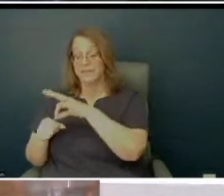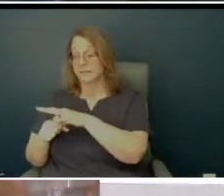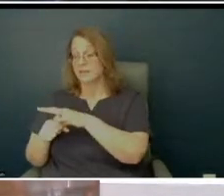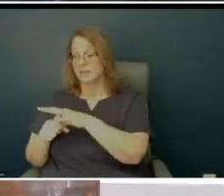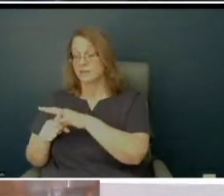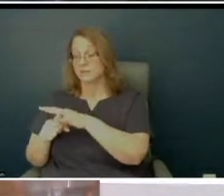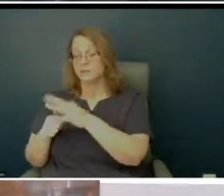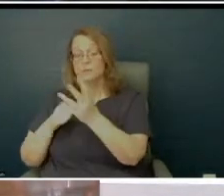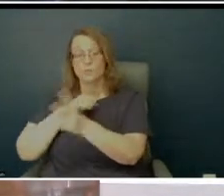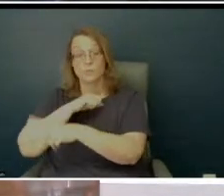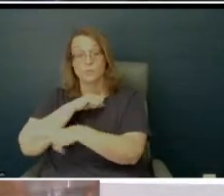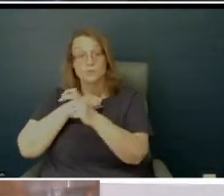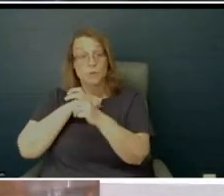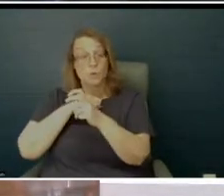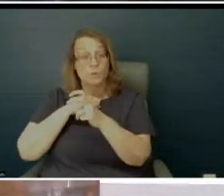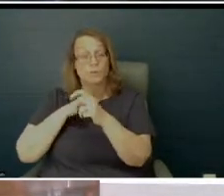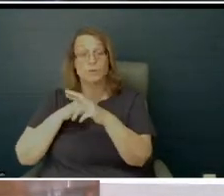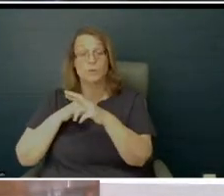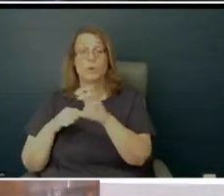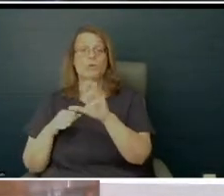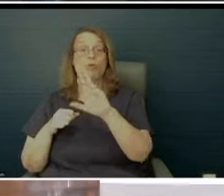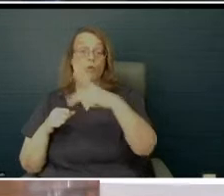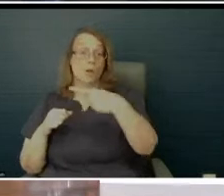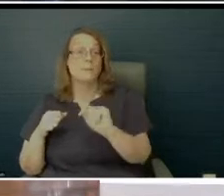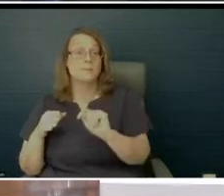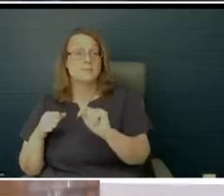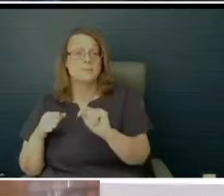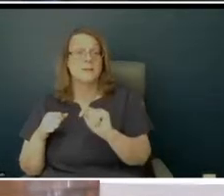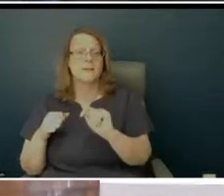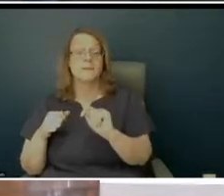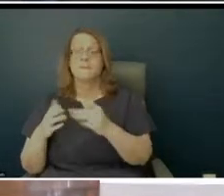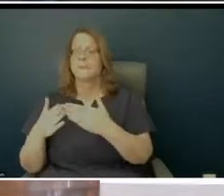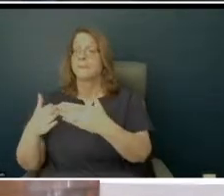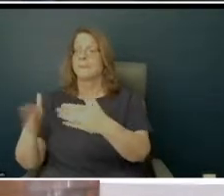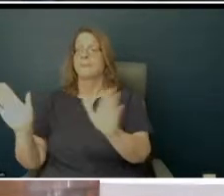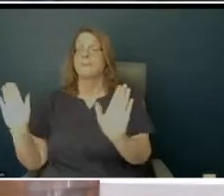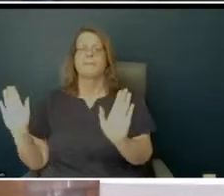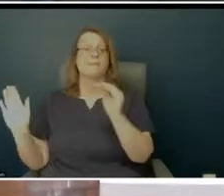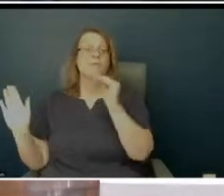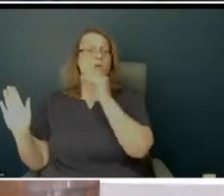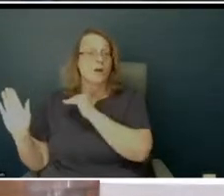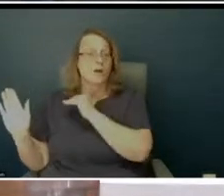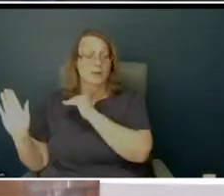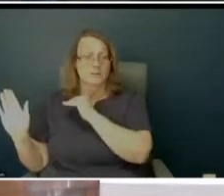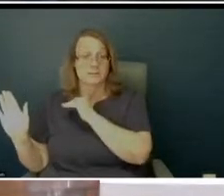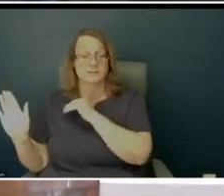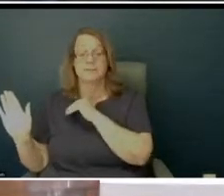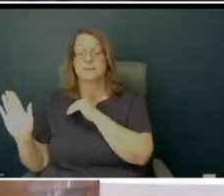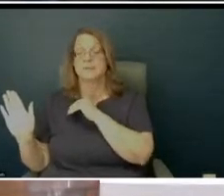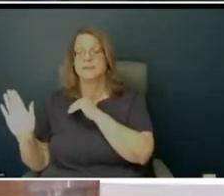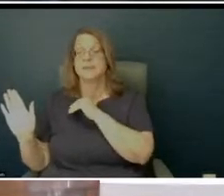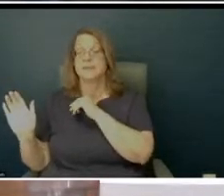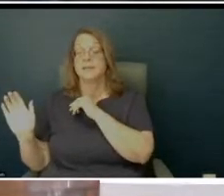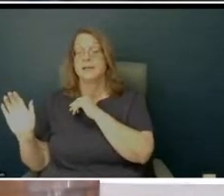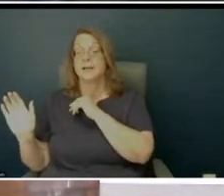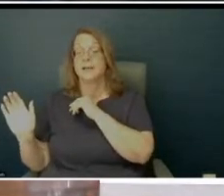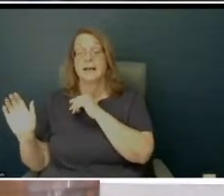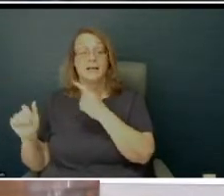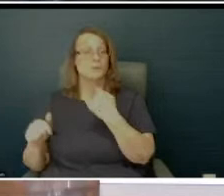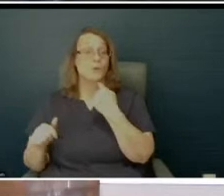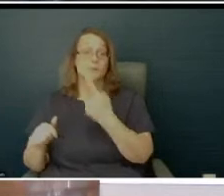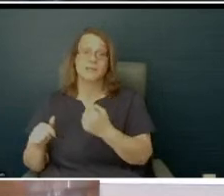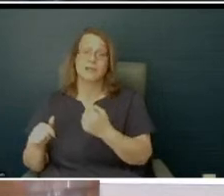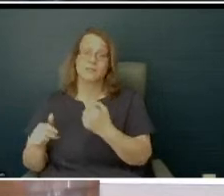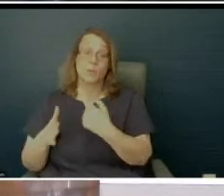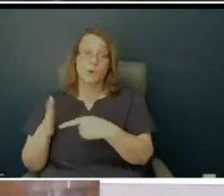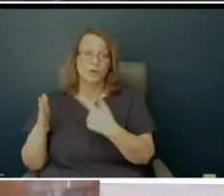stolen or was corrupt, and that there was widespread fraud. And I had told him that our reviews had not shown that